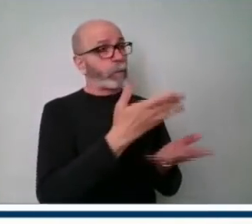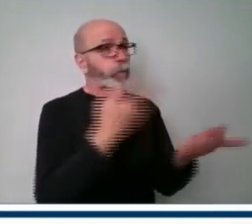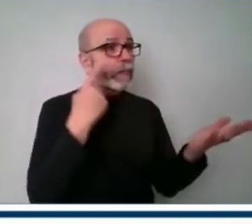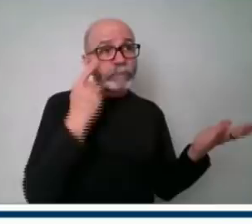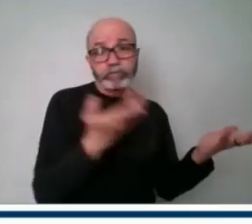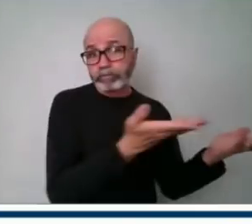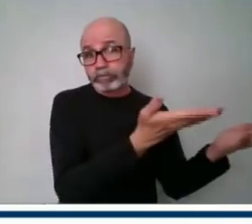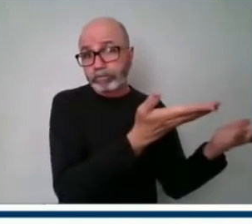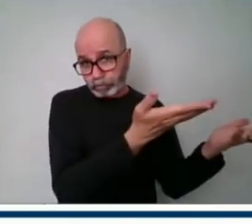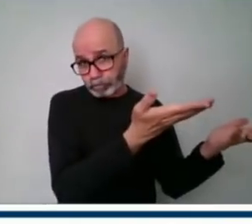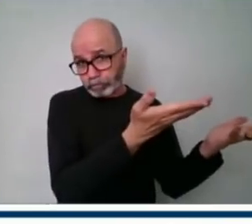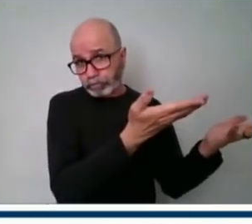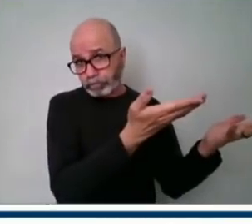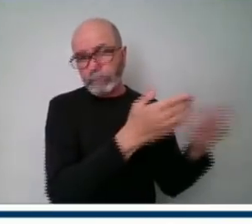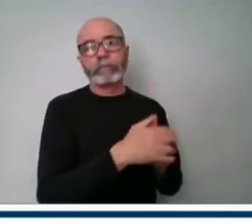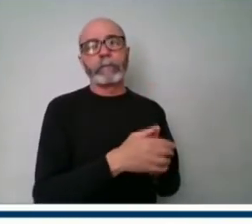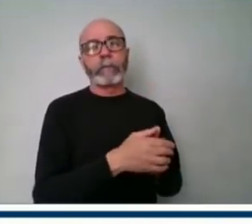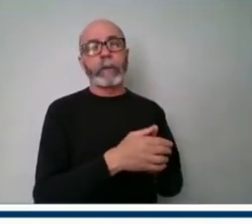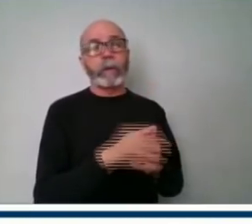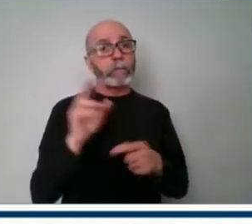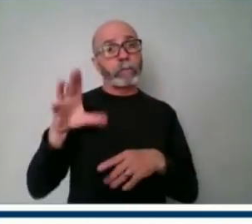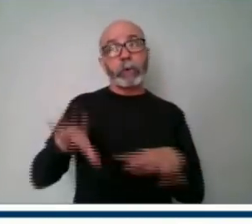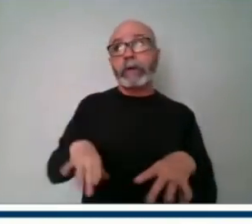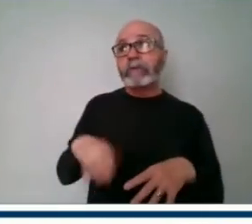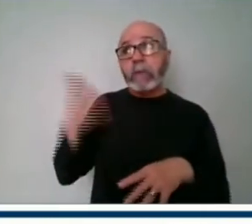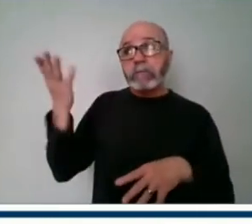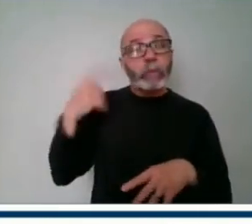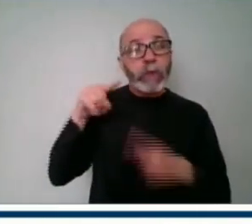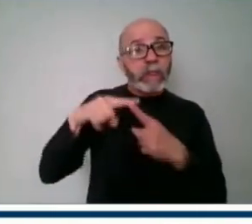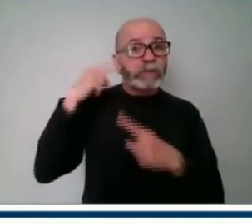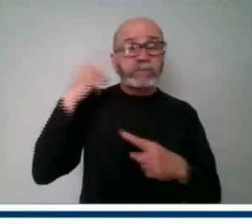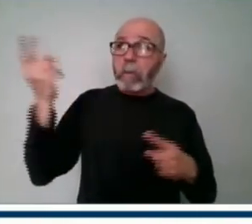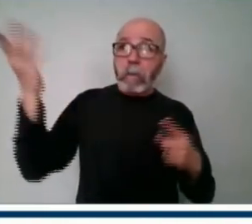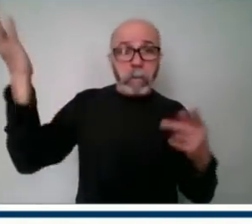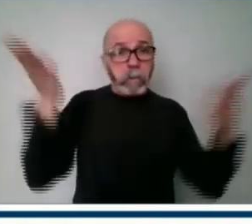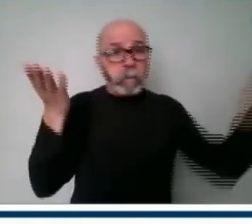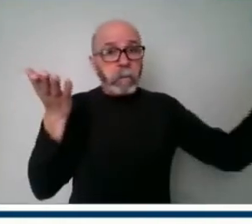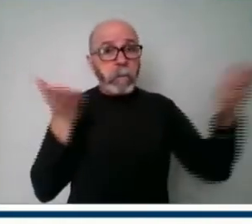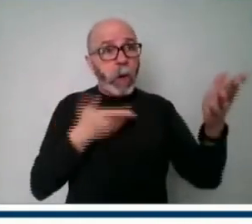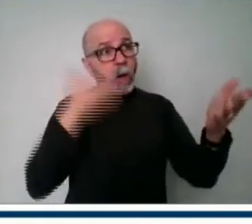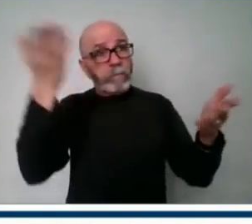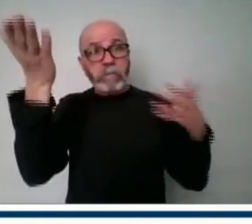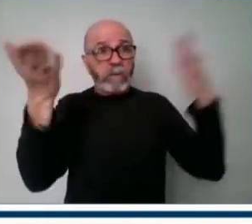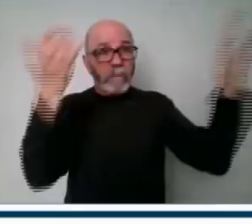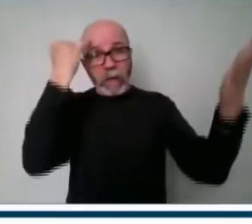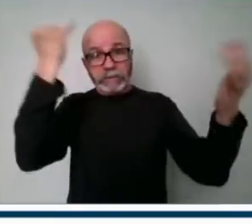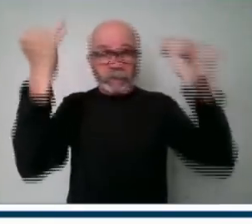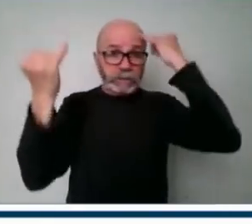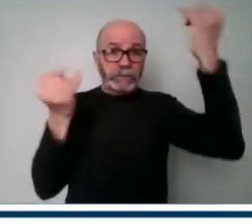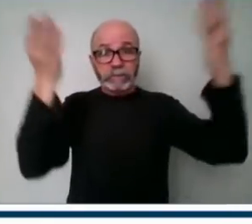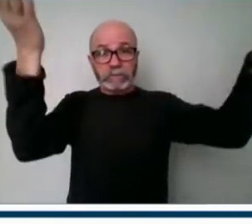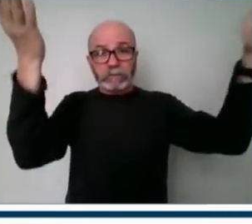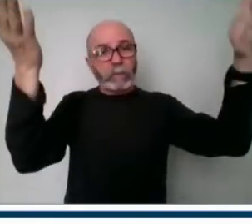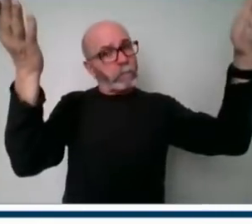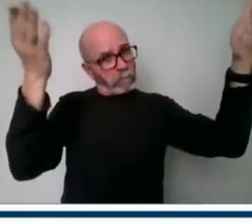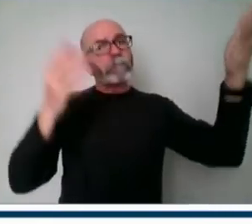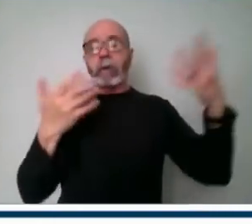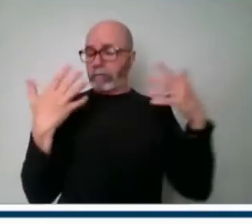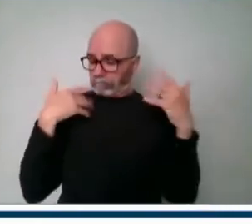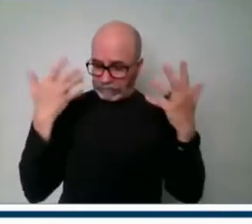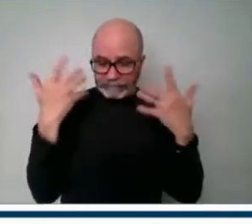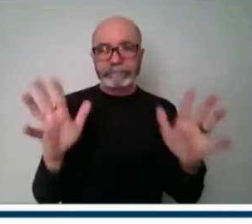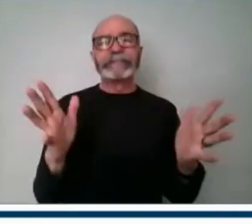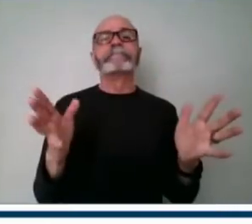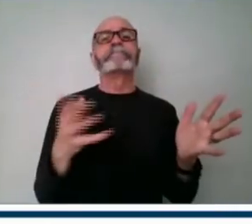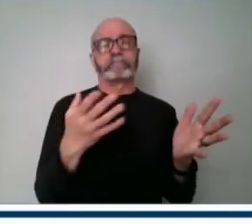of Newfoundland being part of it was brought up. So I did notify both New Brunswick and PEI